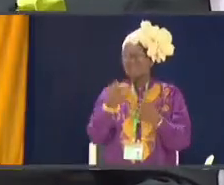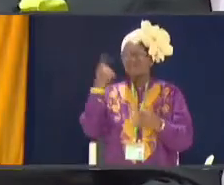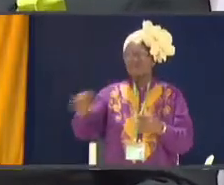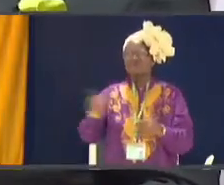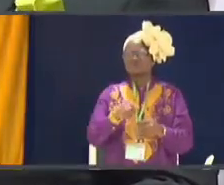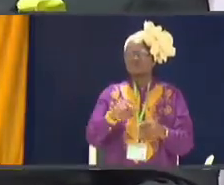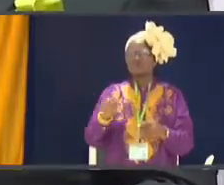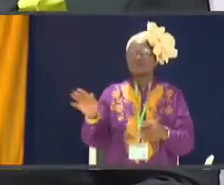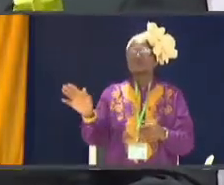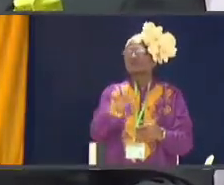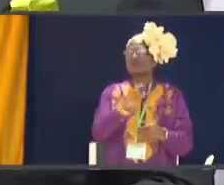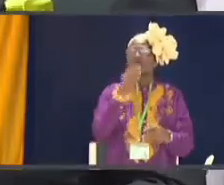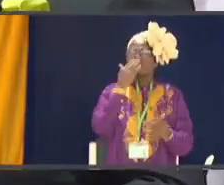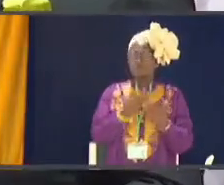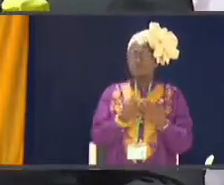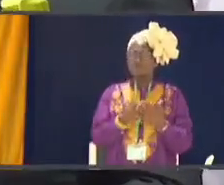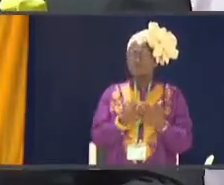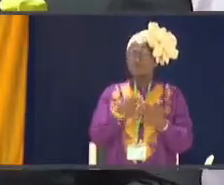orire yin akale